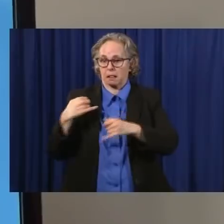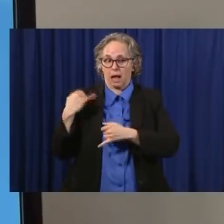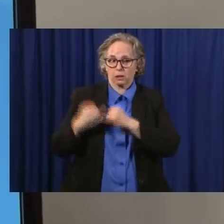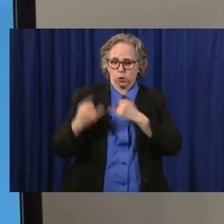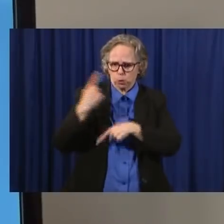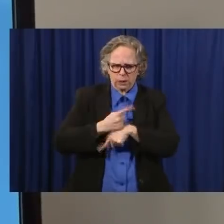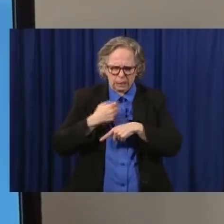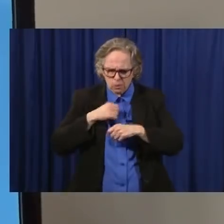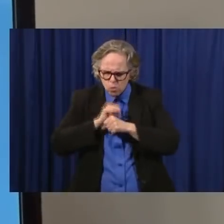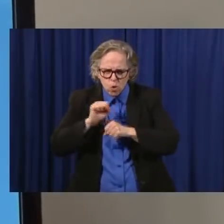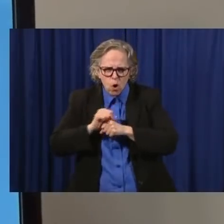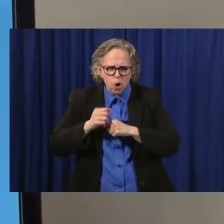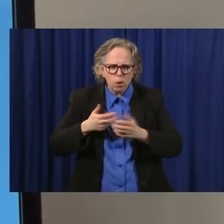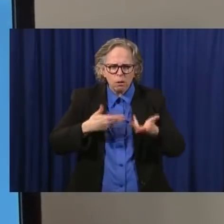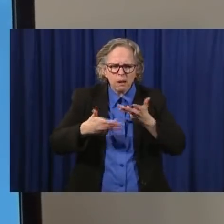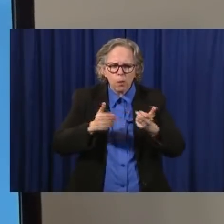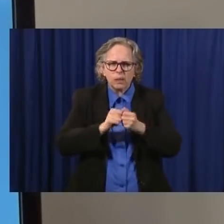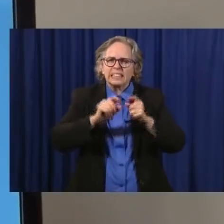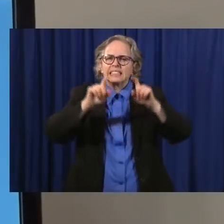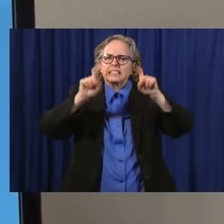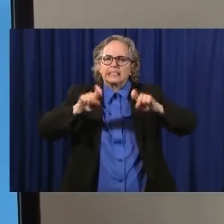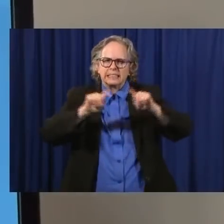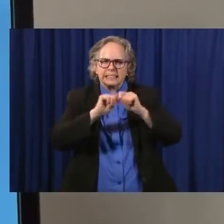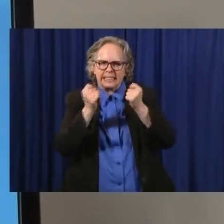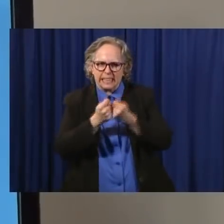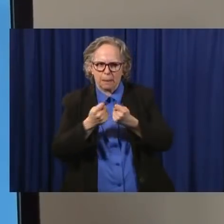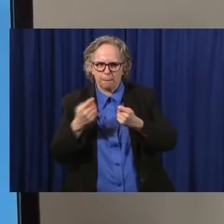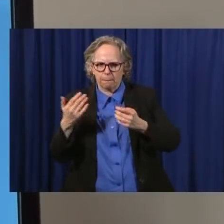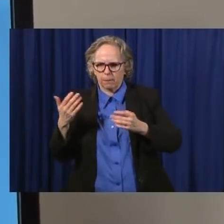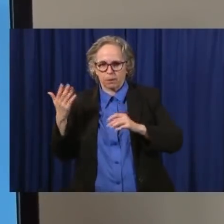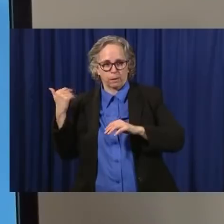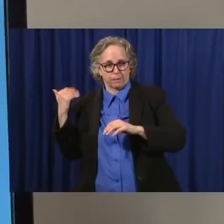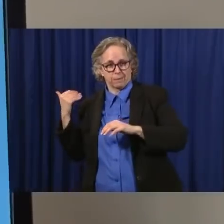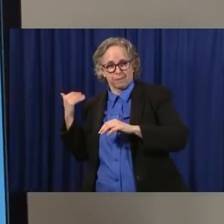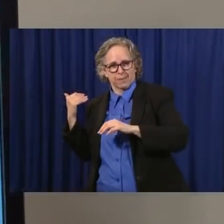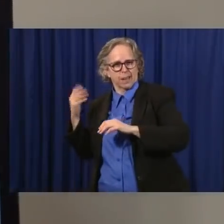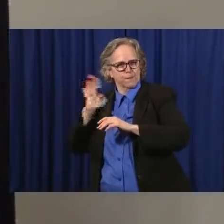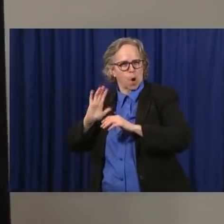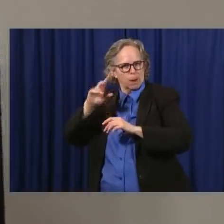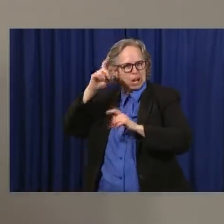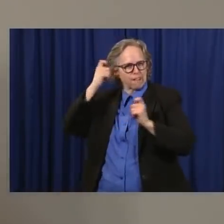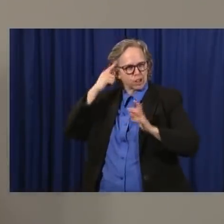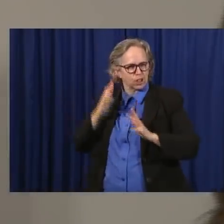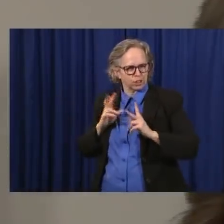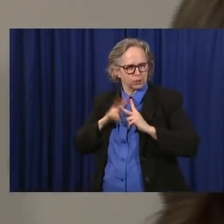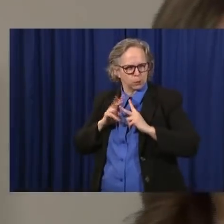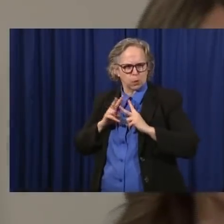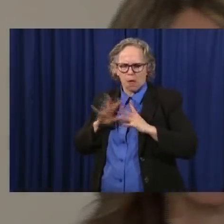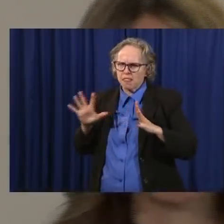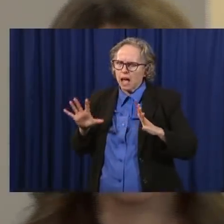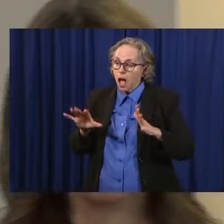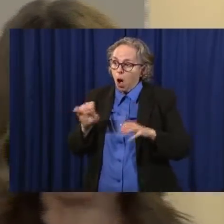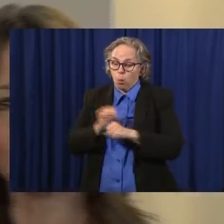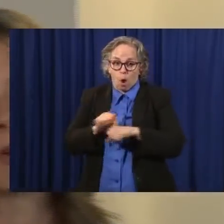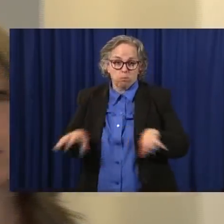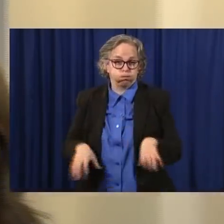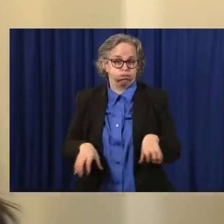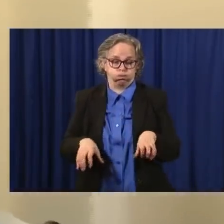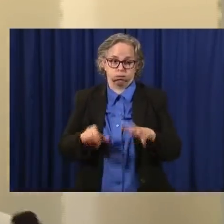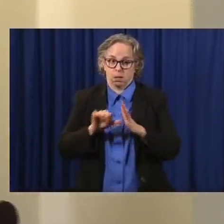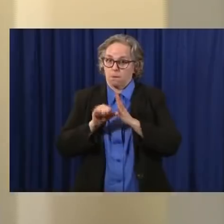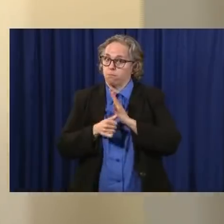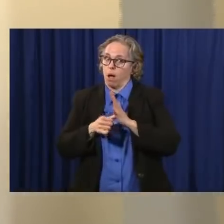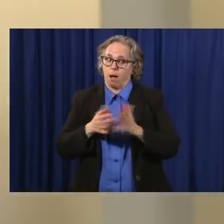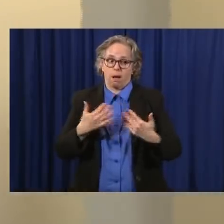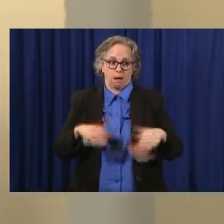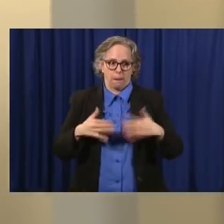our testing team, our team of governors, and really impressed by the work that this group is doing. We'll be having more and